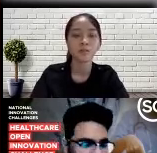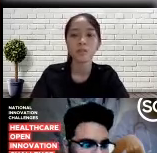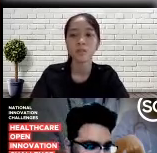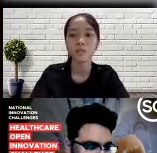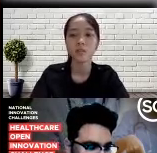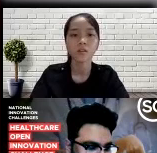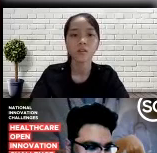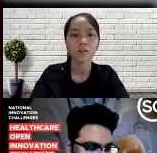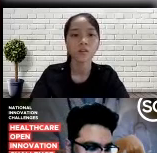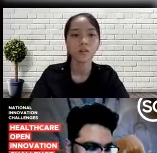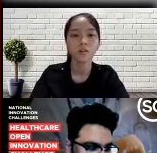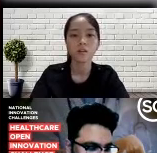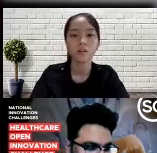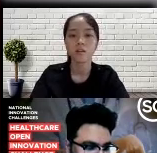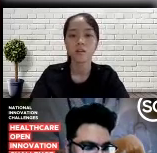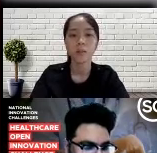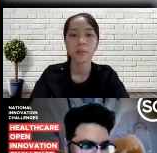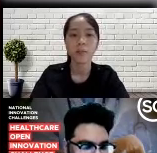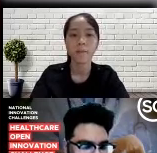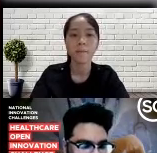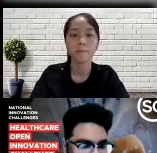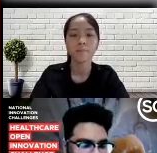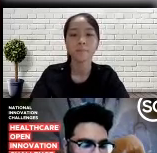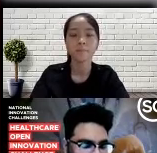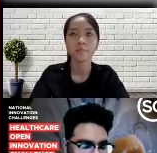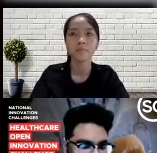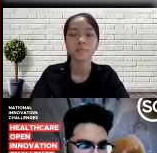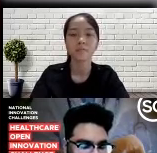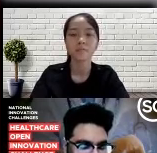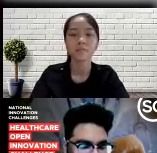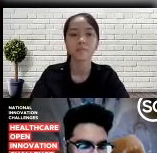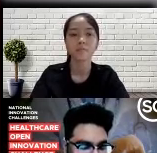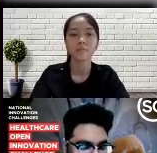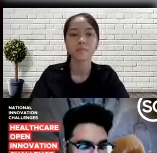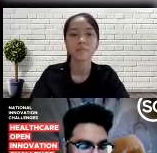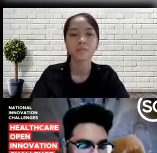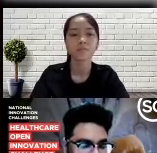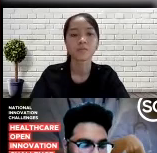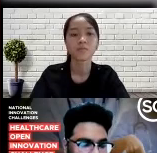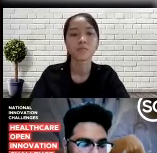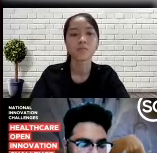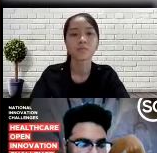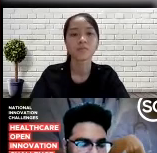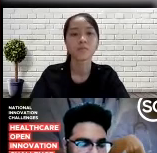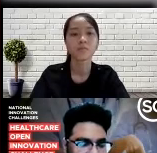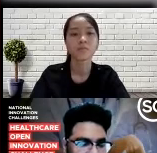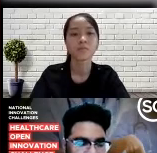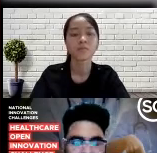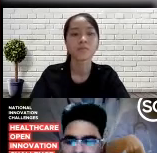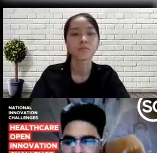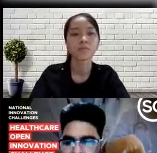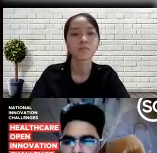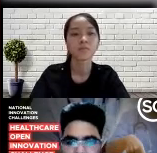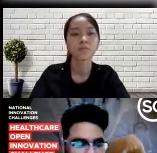Thank you. Second question, how big is the scale of this challenge? Like how many patients